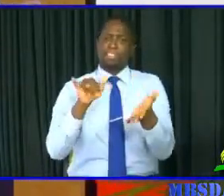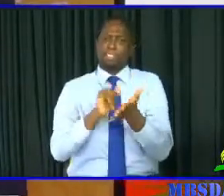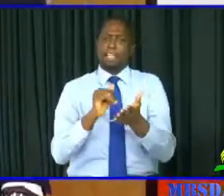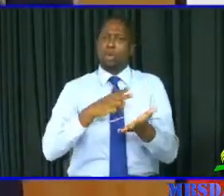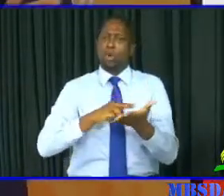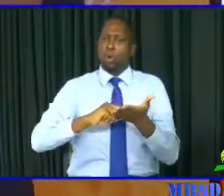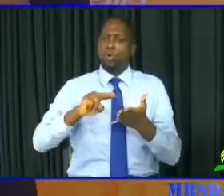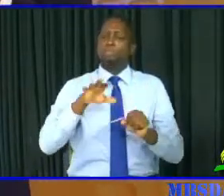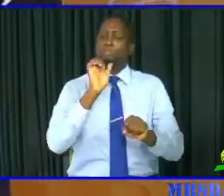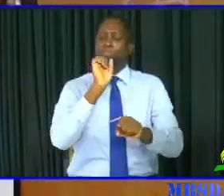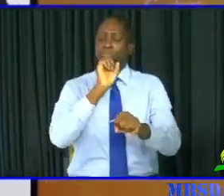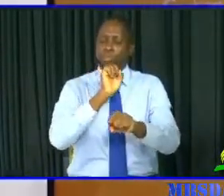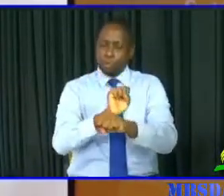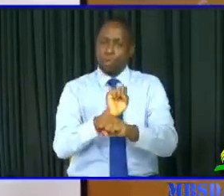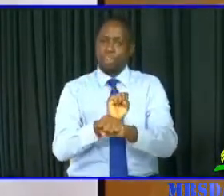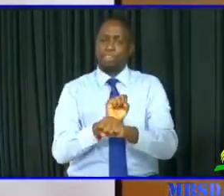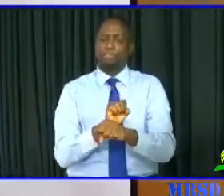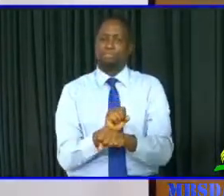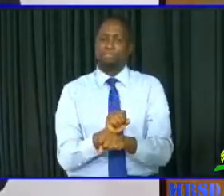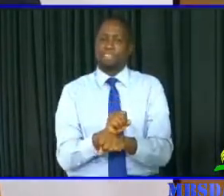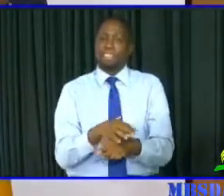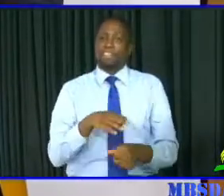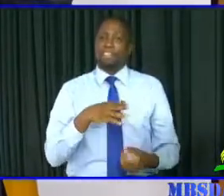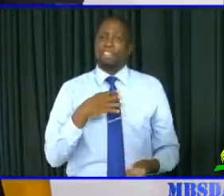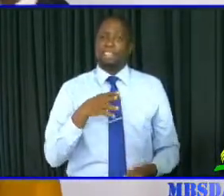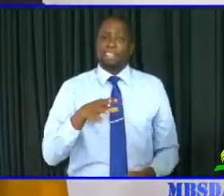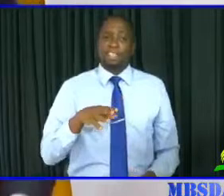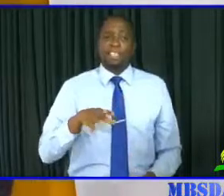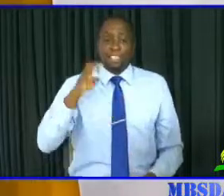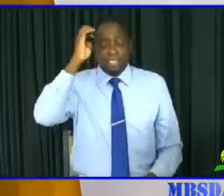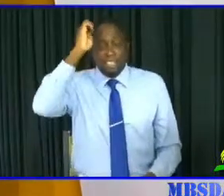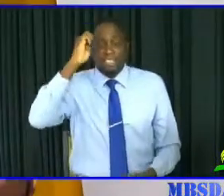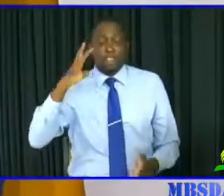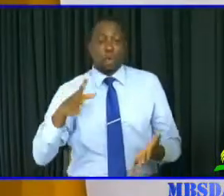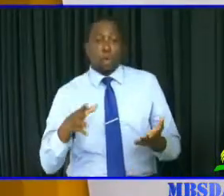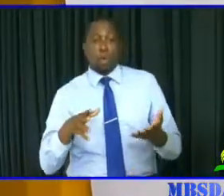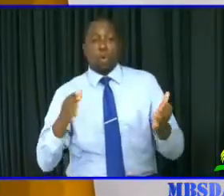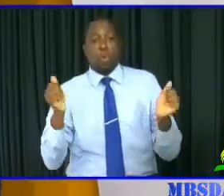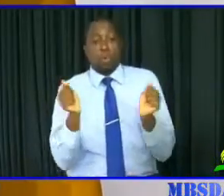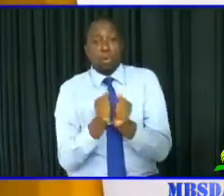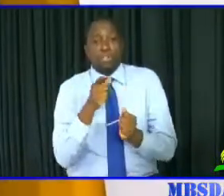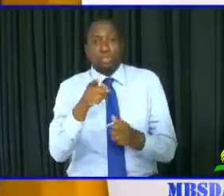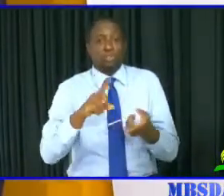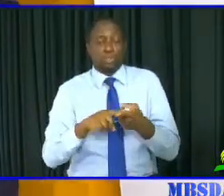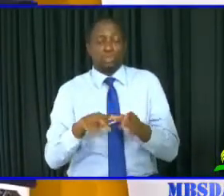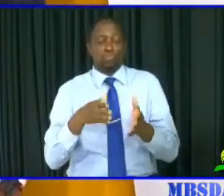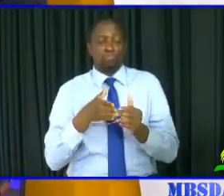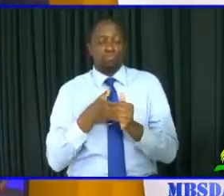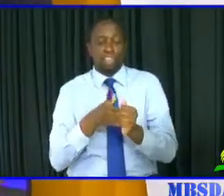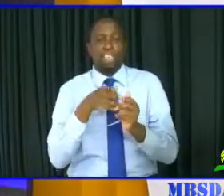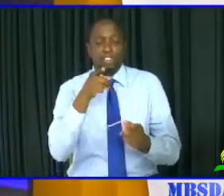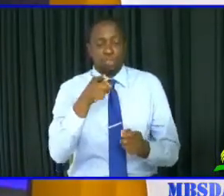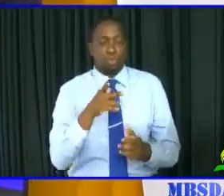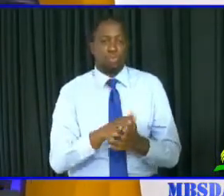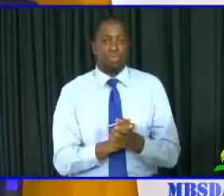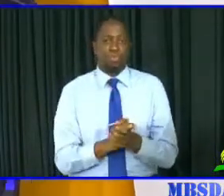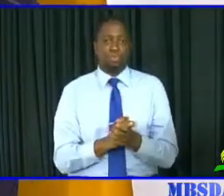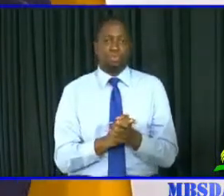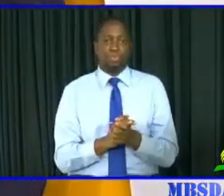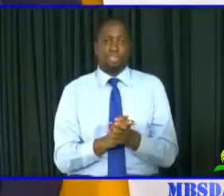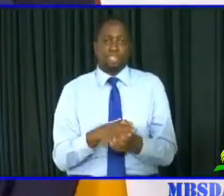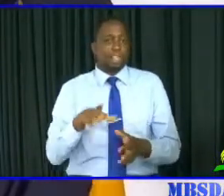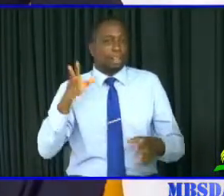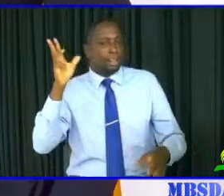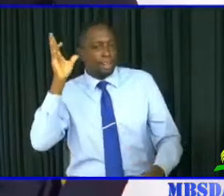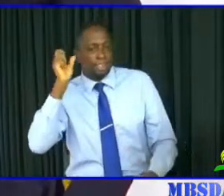does. He's there to be with you. So he's here to guide you, to help you along the way. And listen to